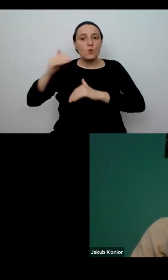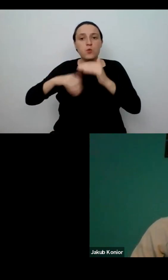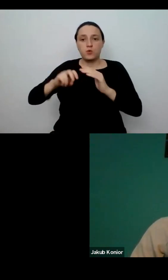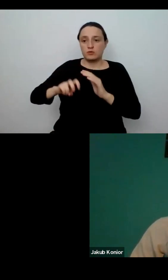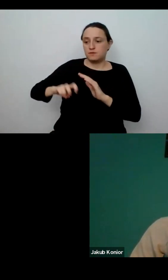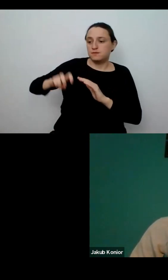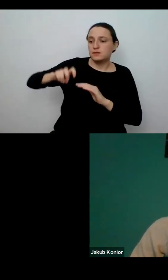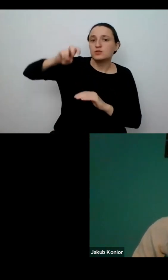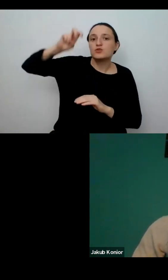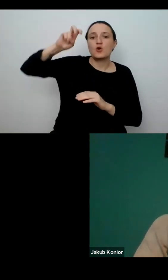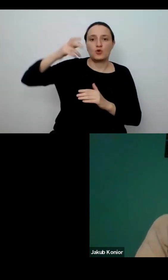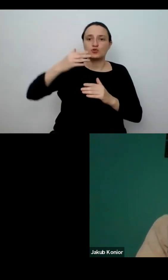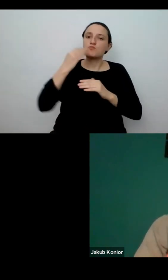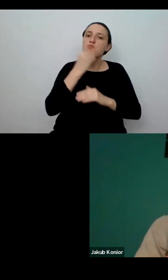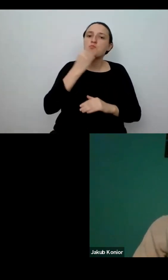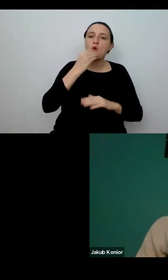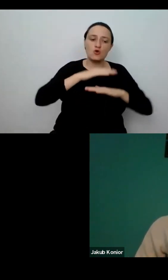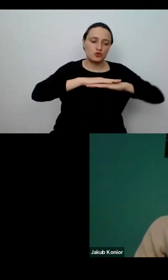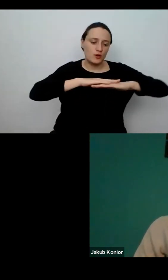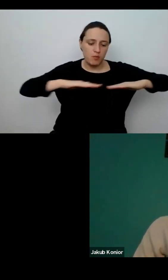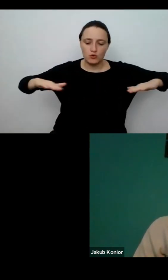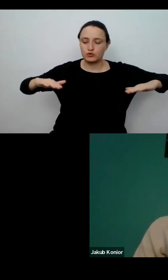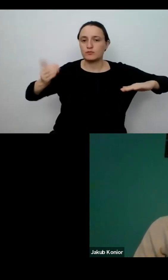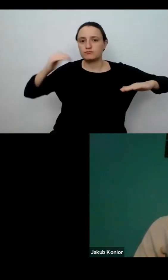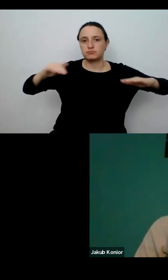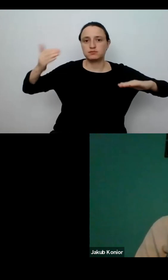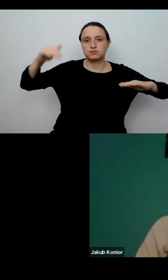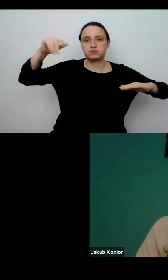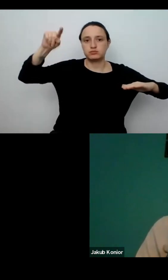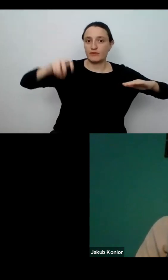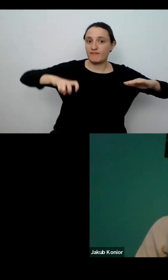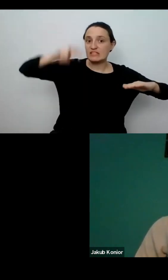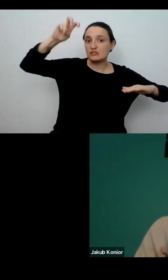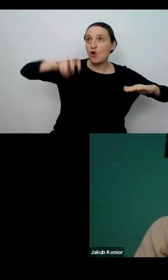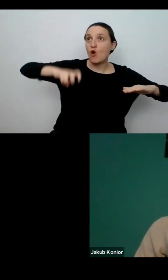the height above the sea